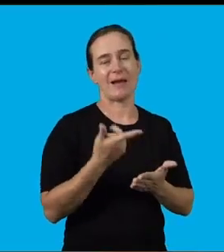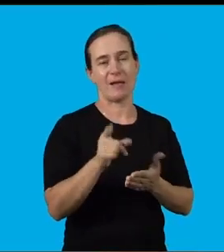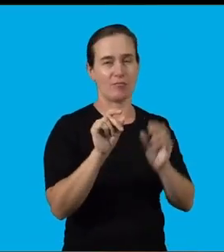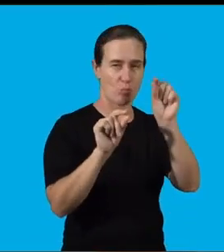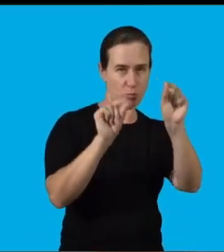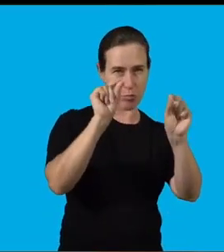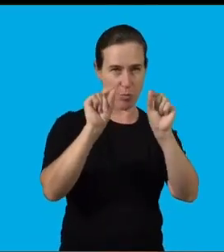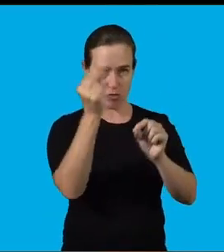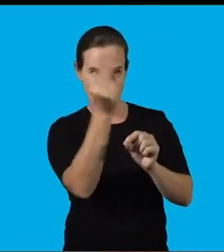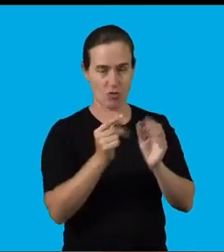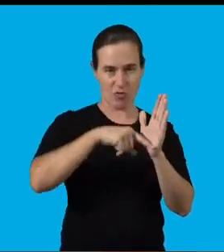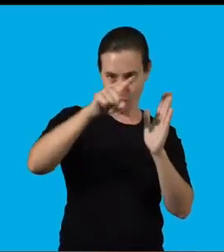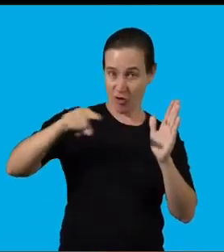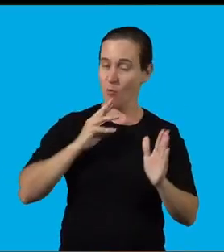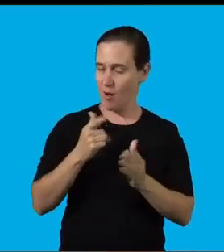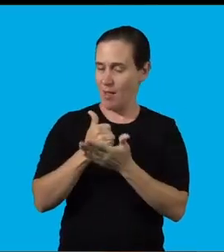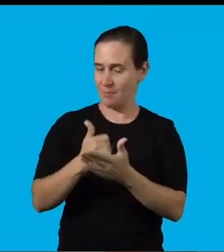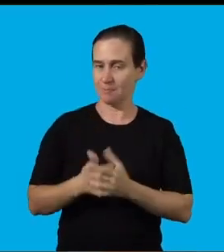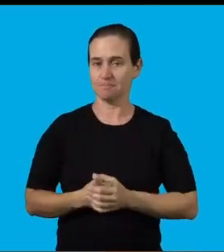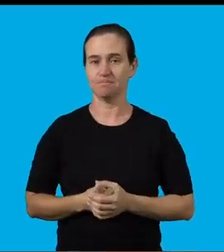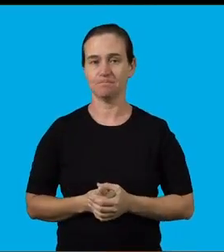for each of that. All right.